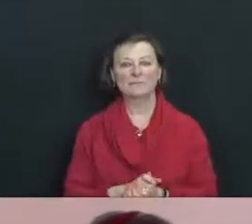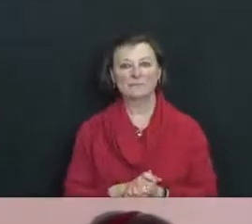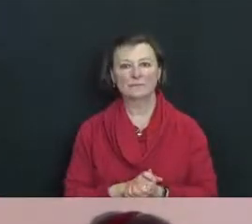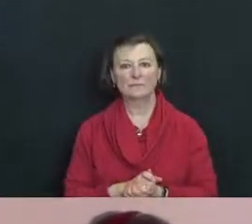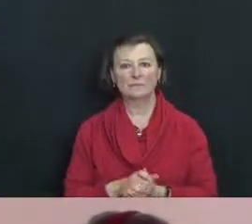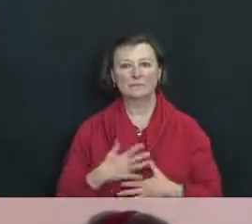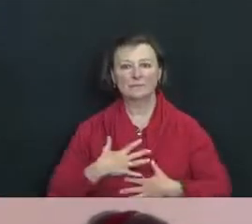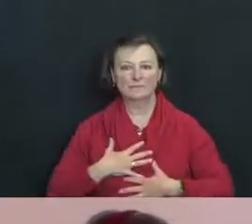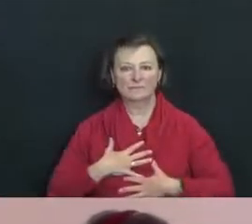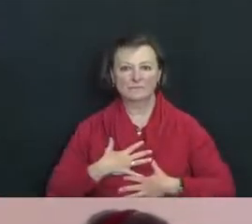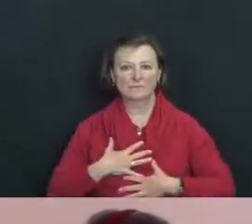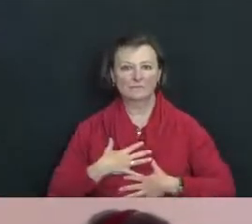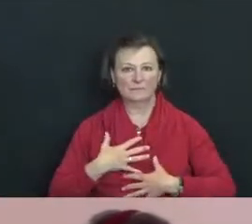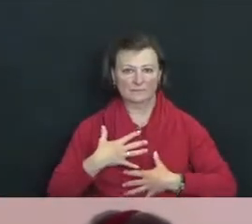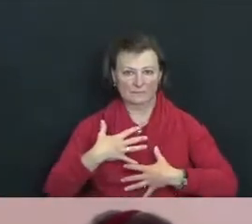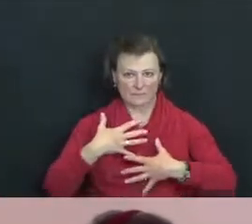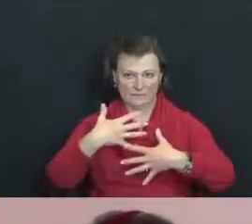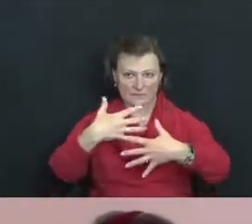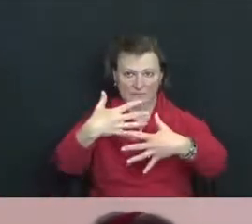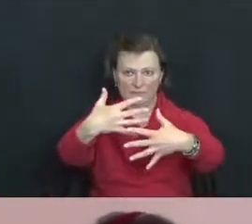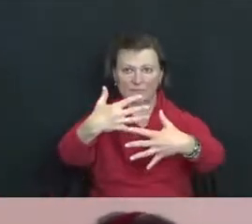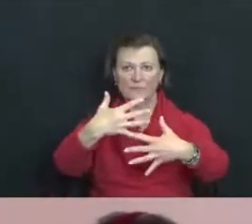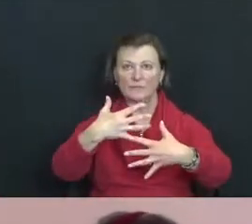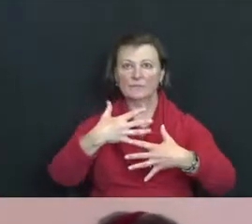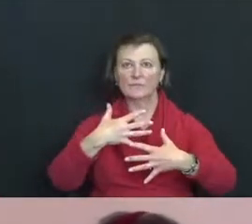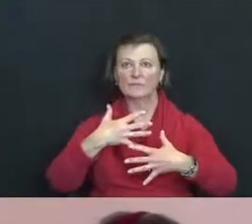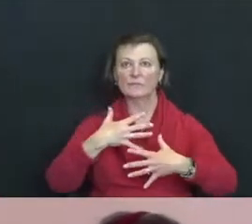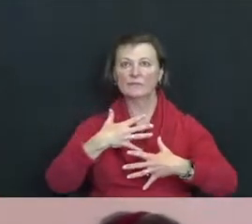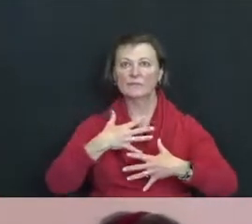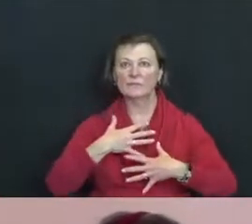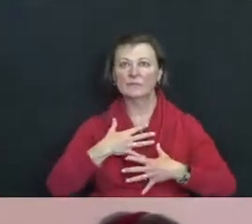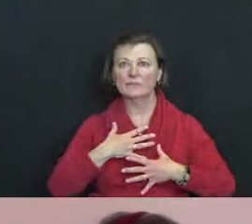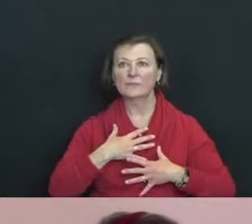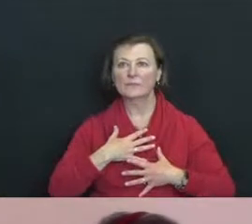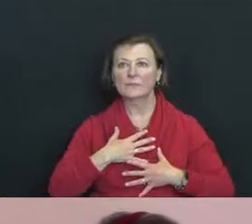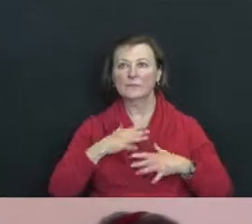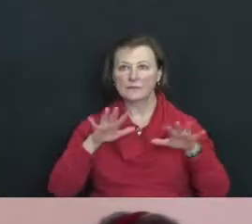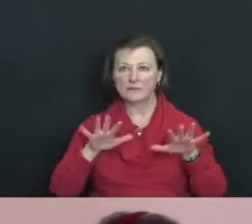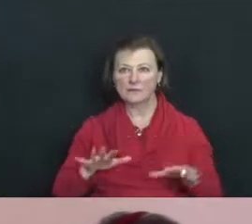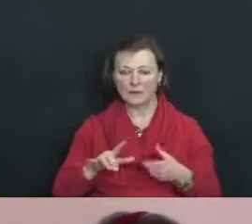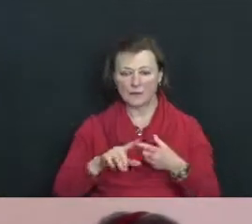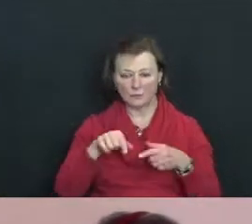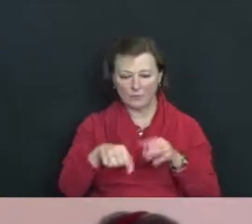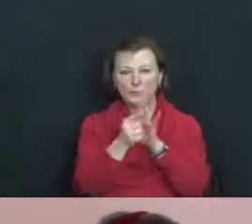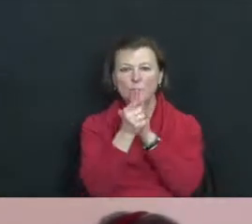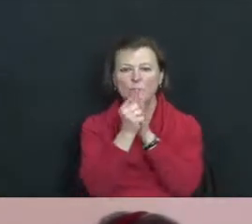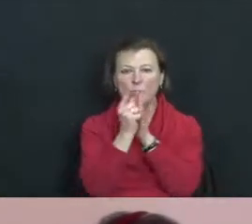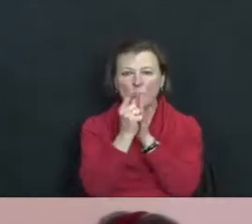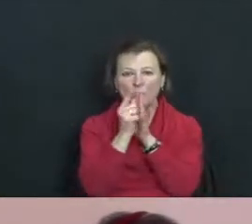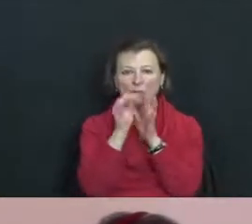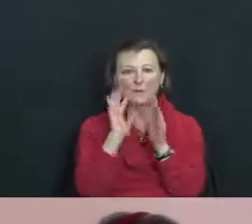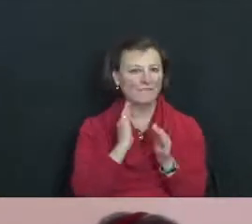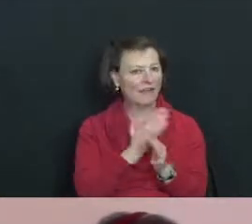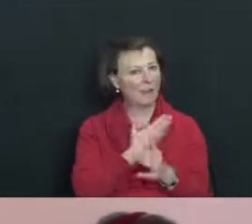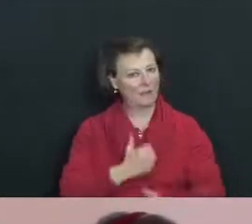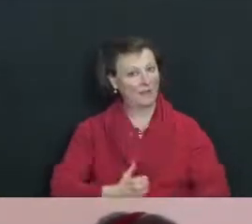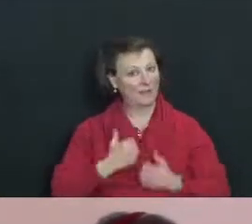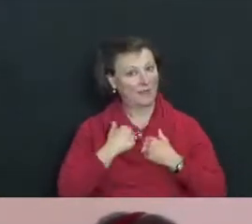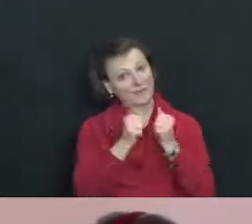Take a breath, settle into this moment of our lives together.